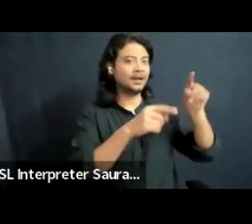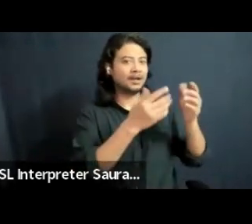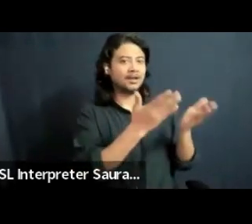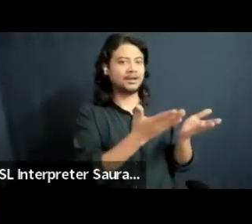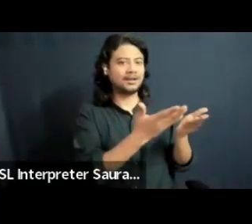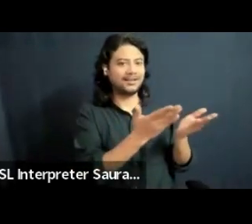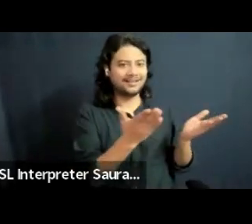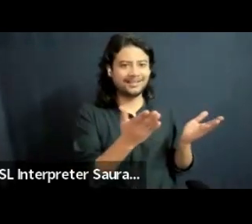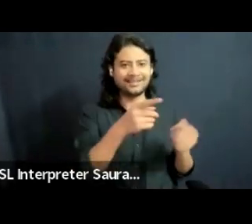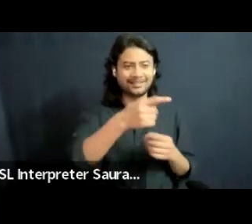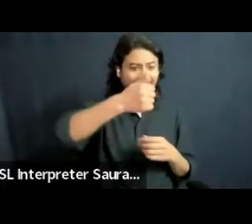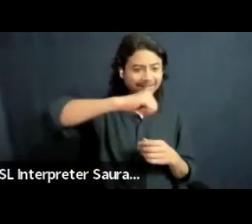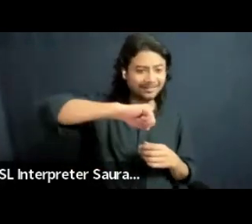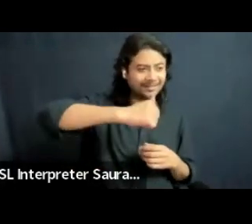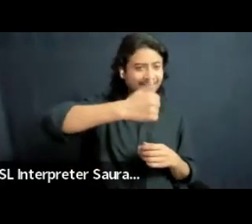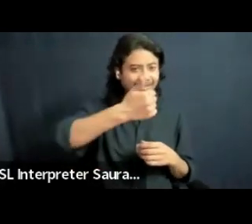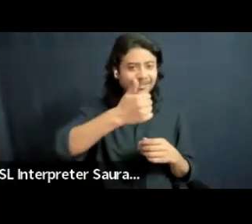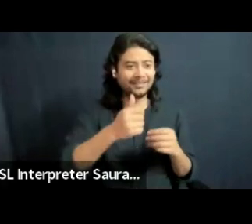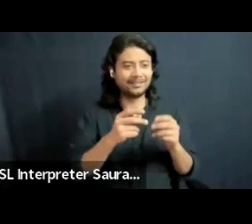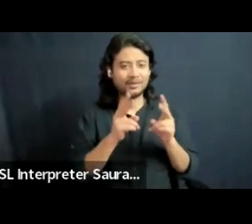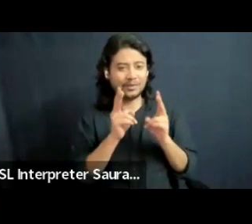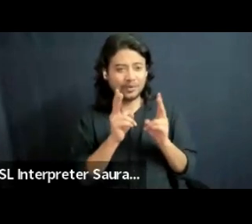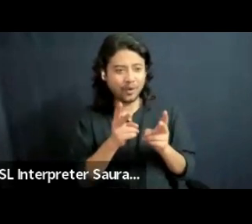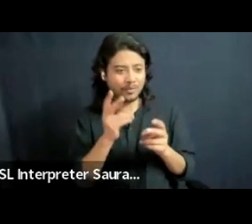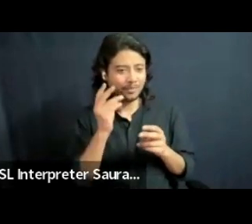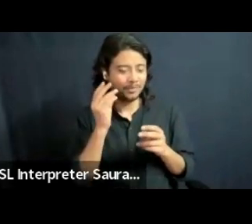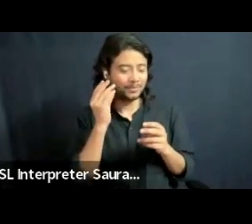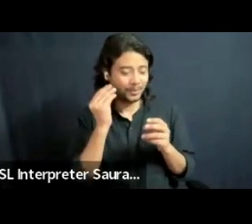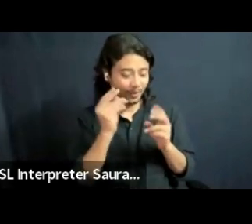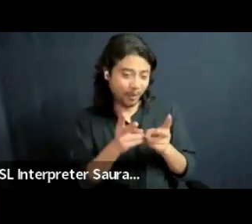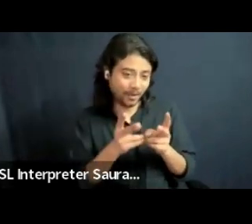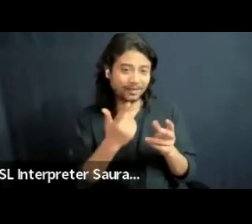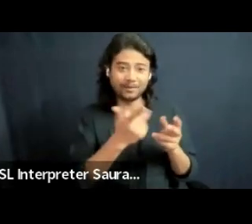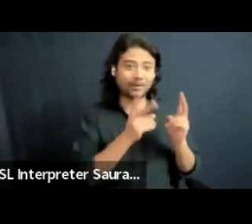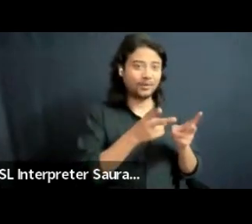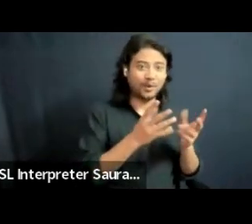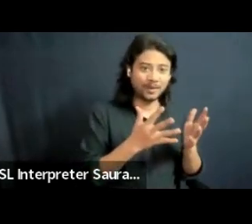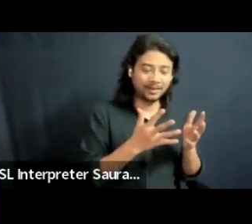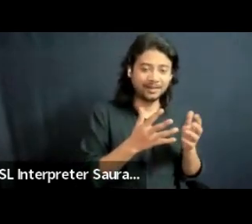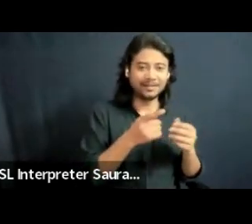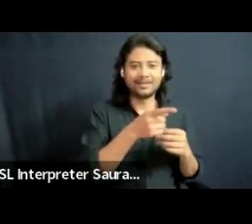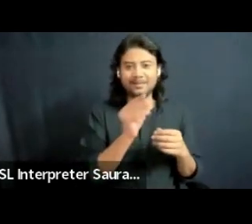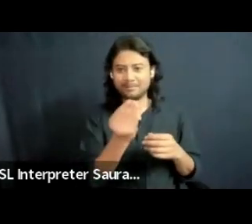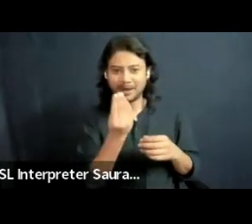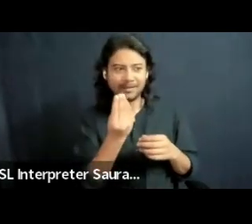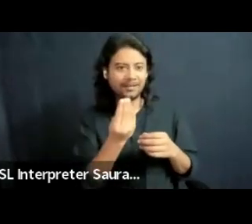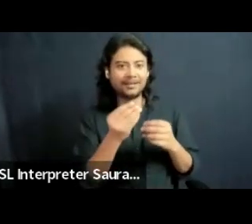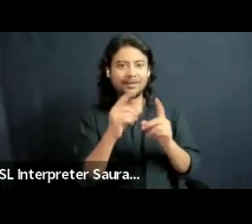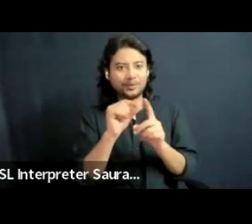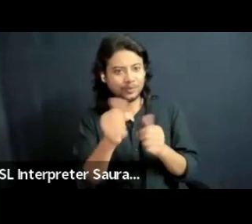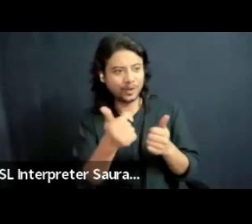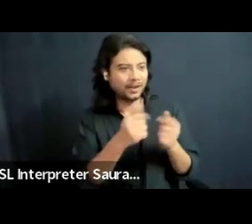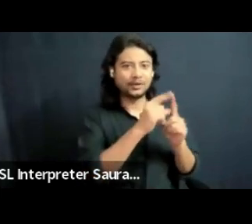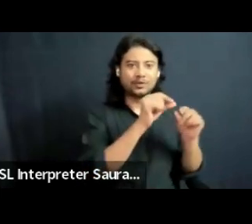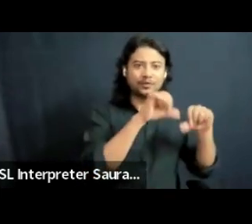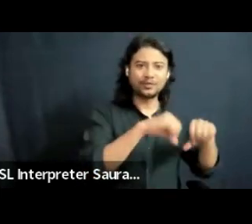not better, as normal and as abnormal, that rather than these dividing lines, let's look at diversity